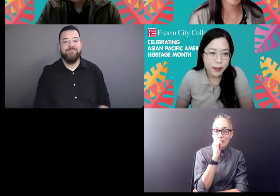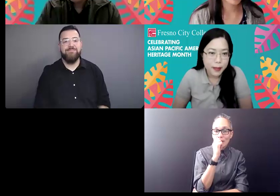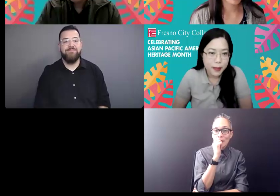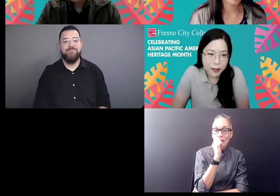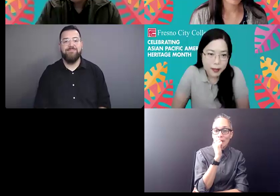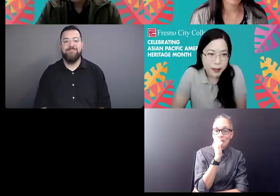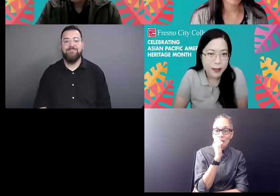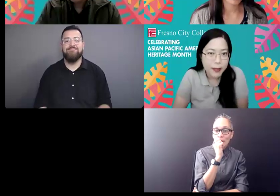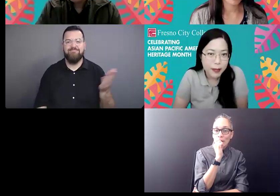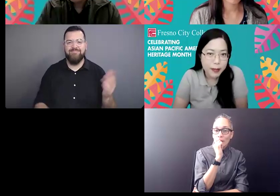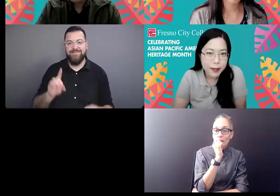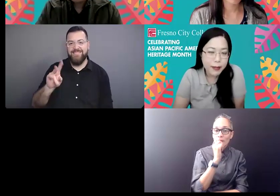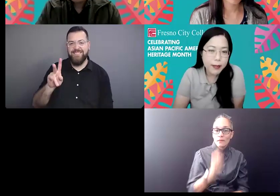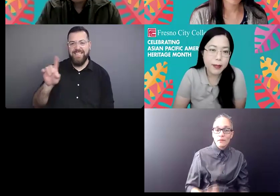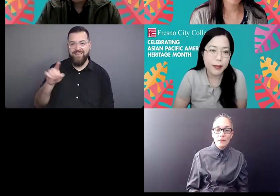Great. Thanks, Lorraine.